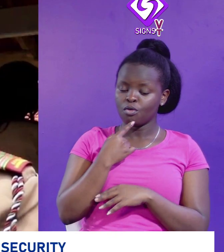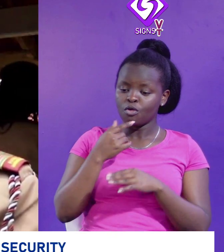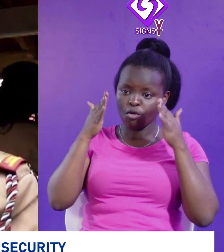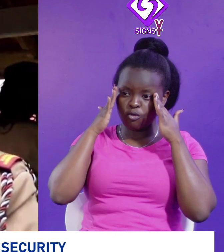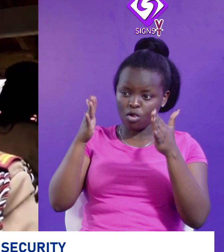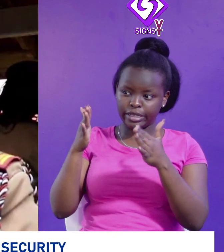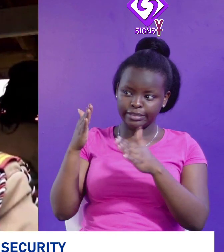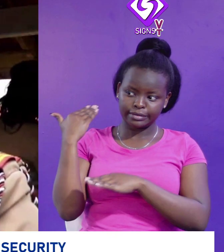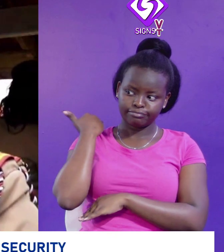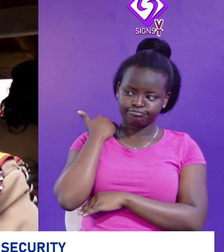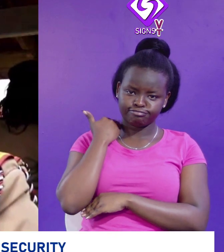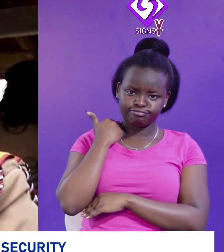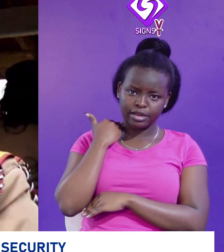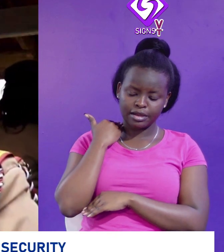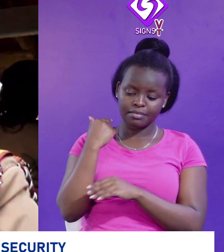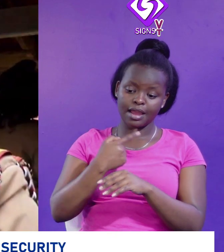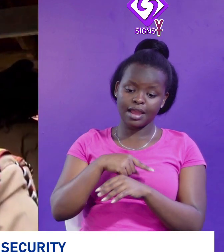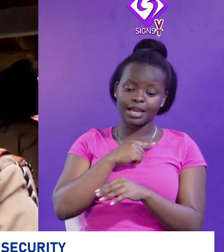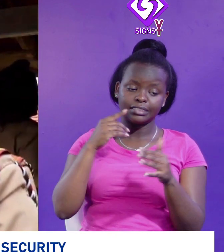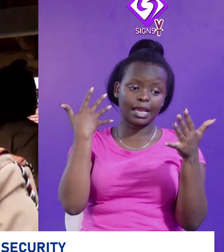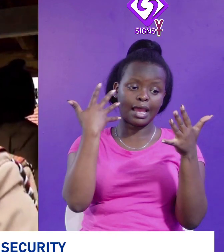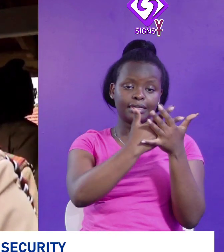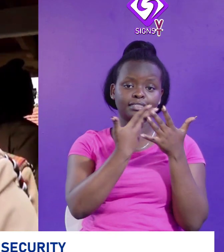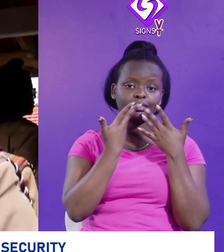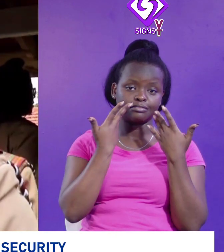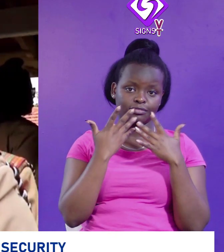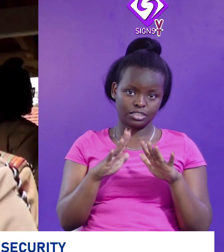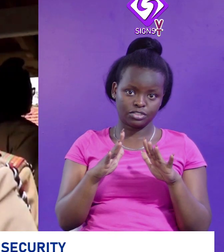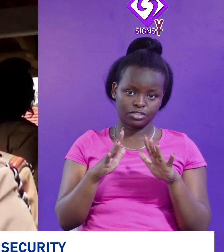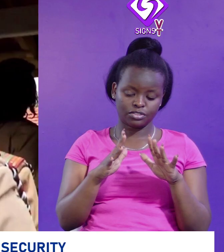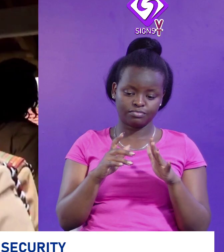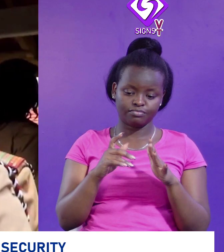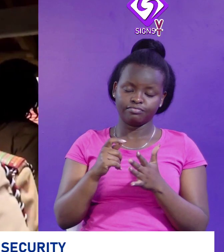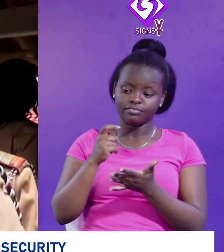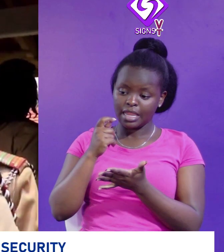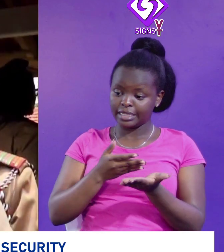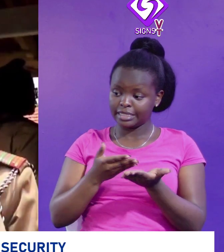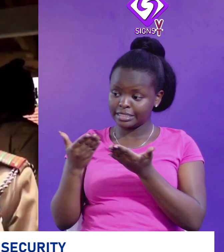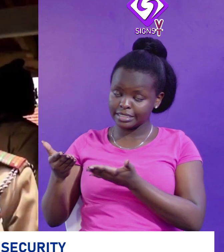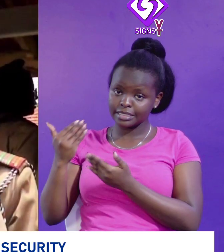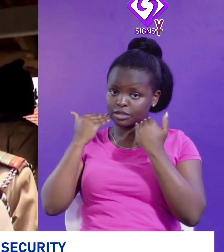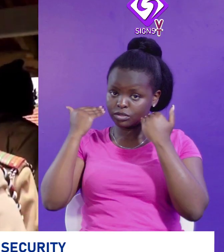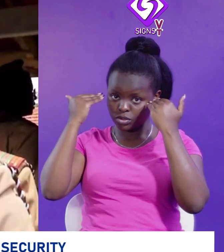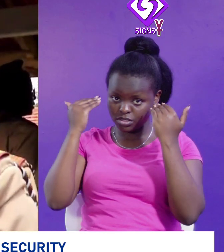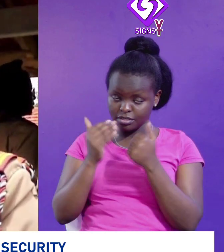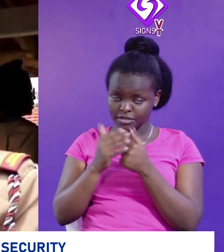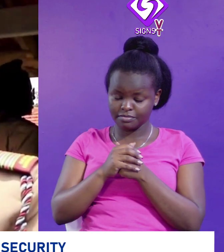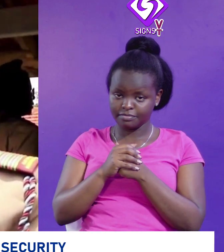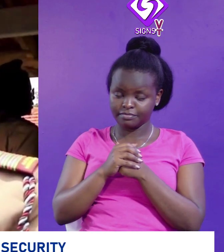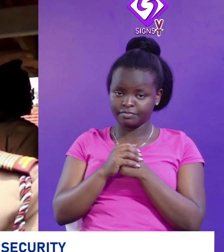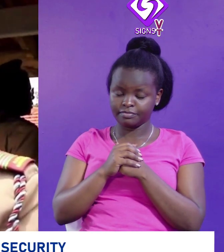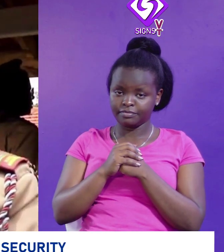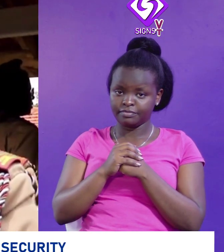we shall arrest them. We are going to charge them. We are going to arraign them in a court of